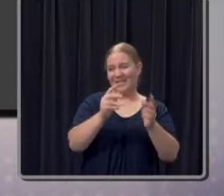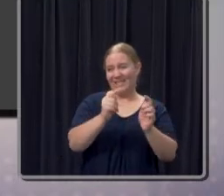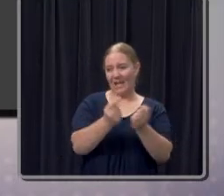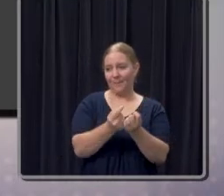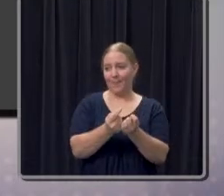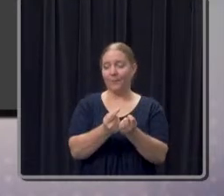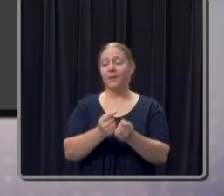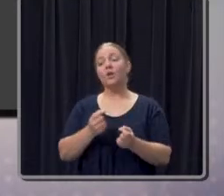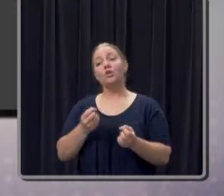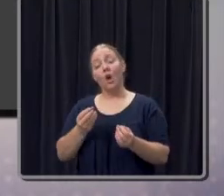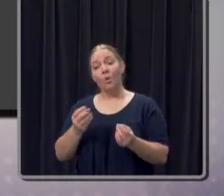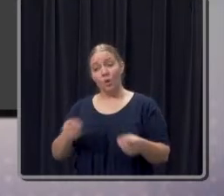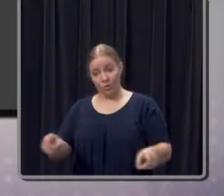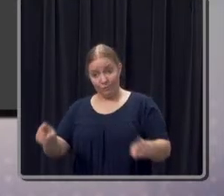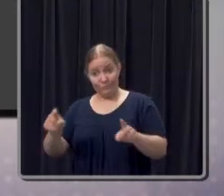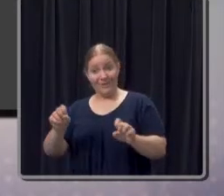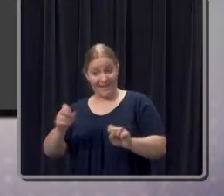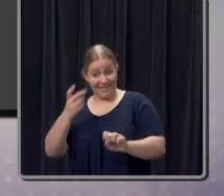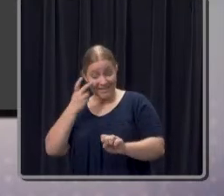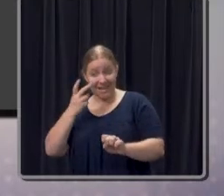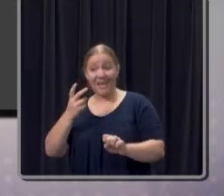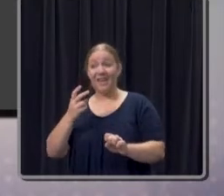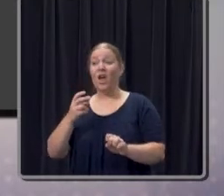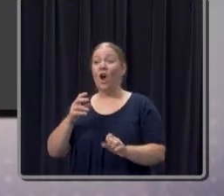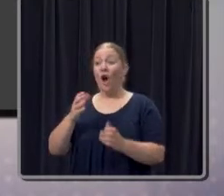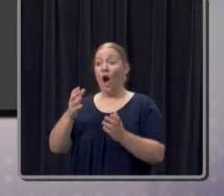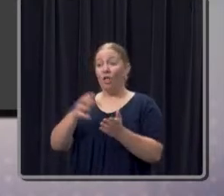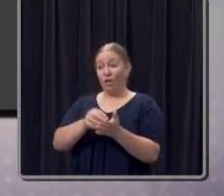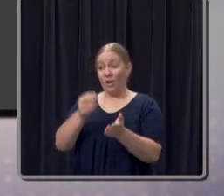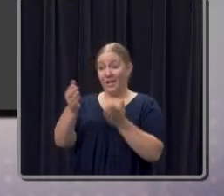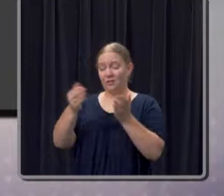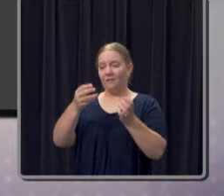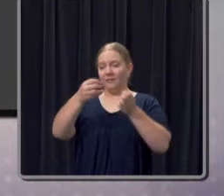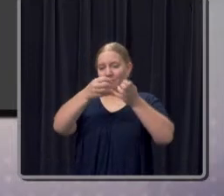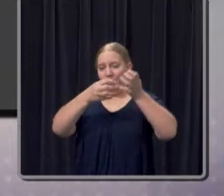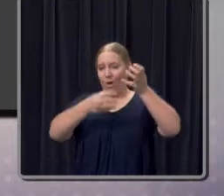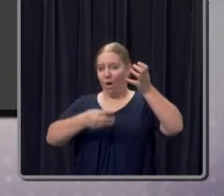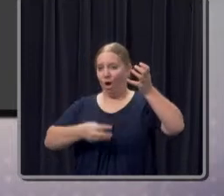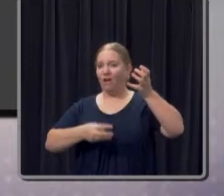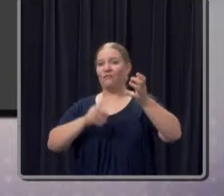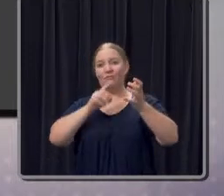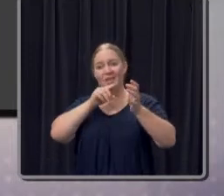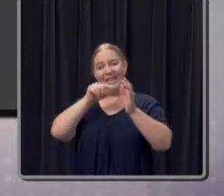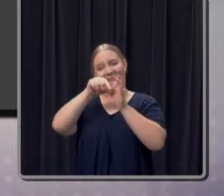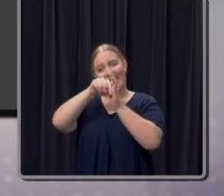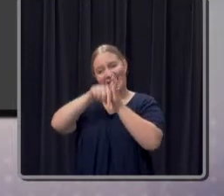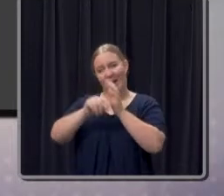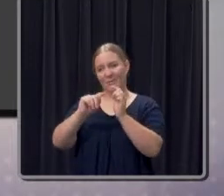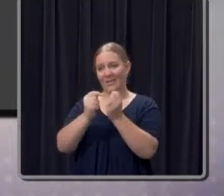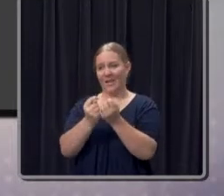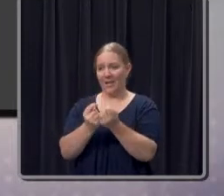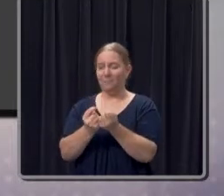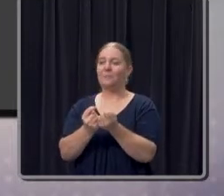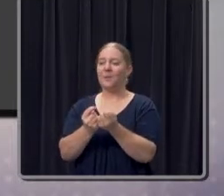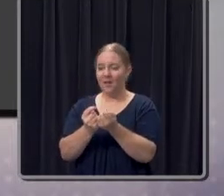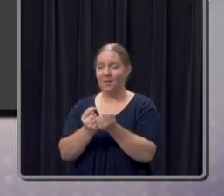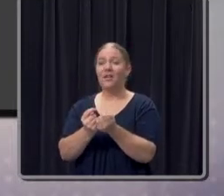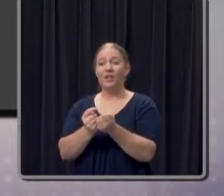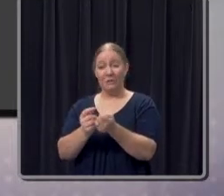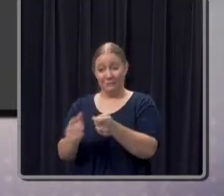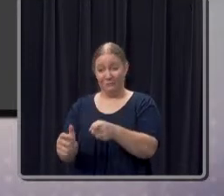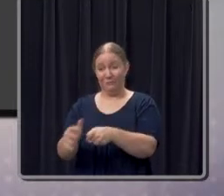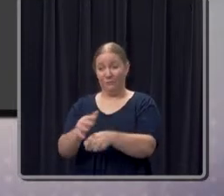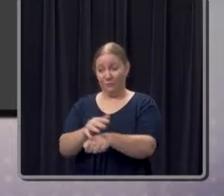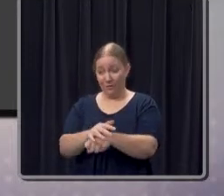team. So as you can see, Learning Services is a very comprehensive team and